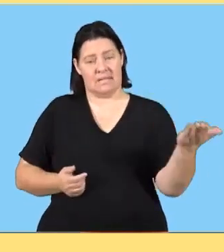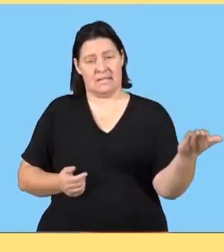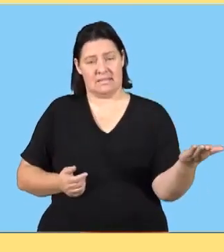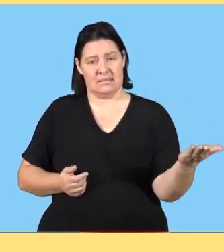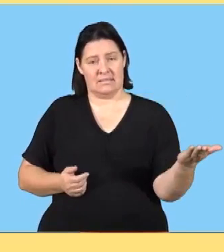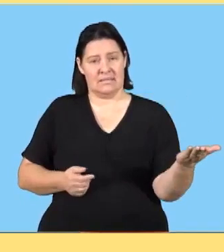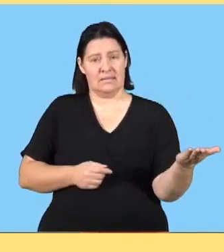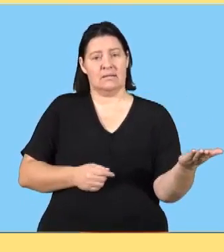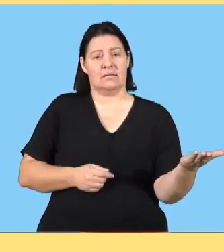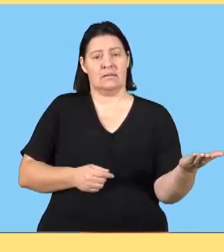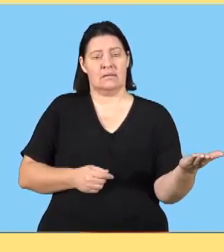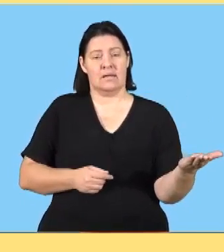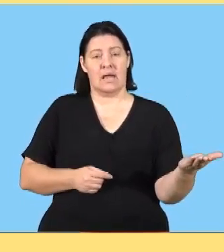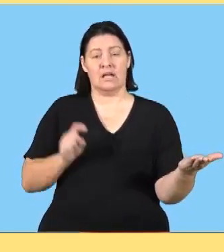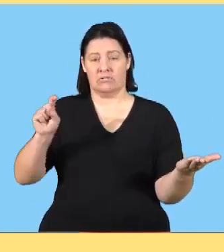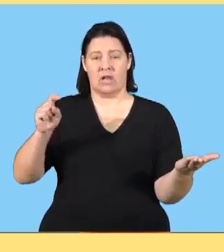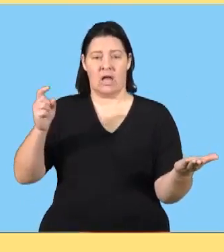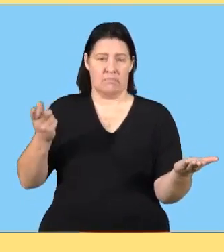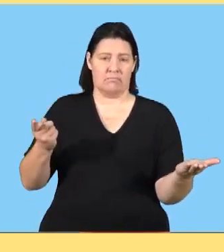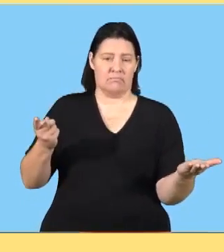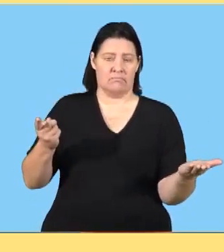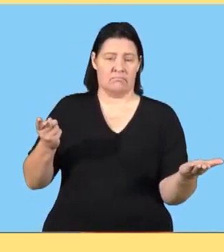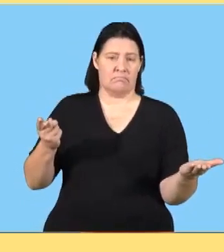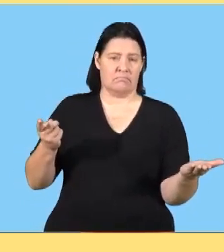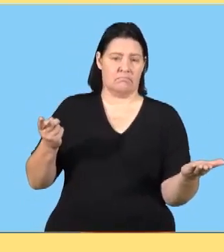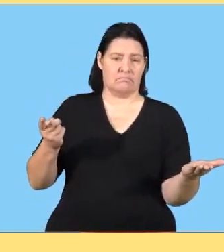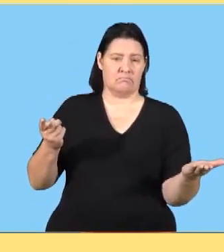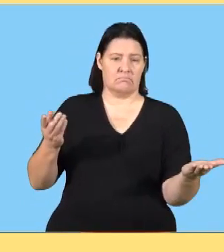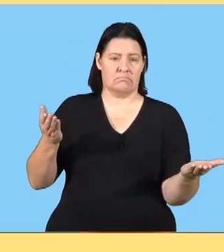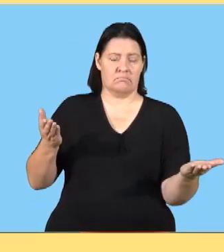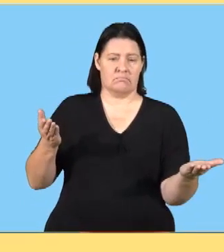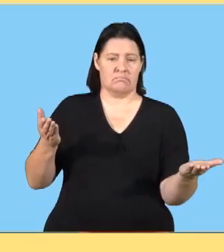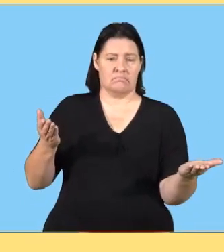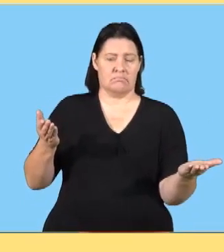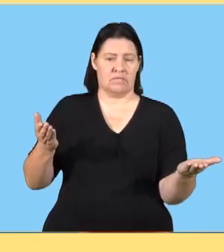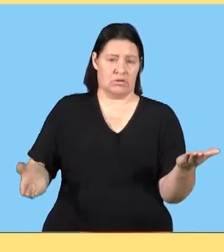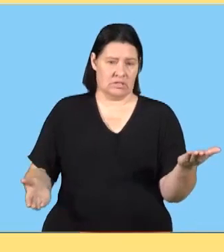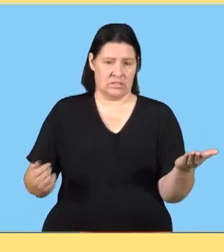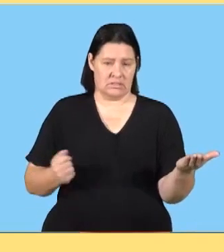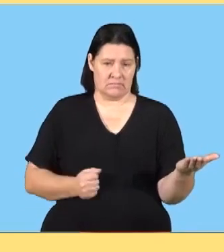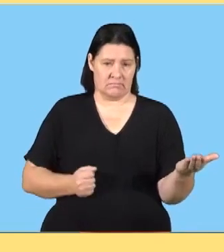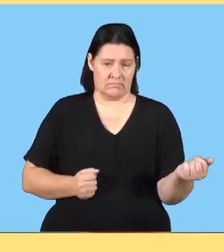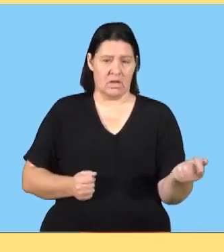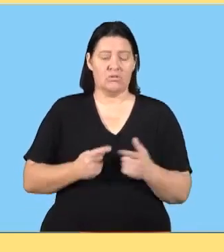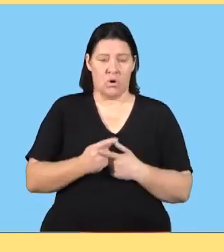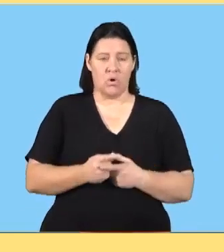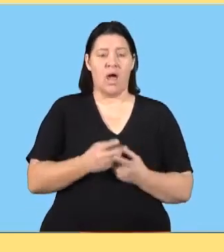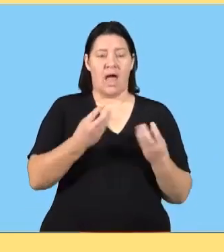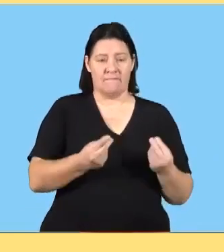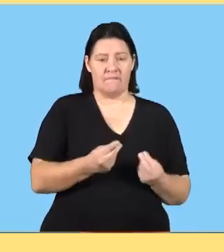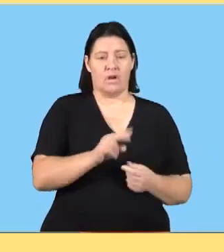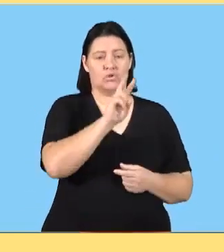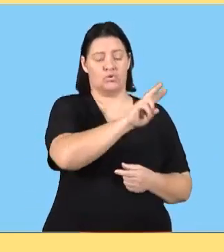side, and it decreases on the credit side. So you have your balance on the debtors, which is